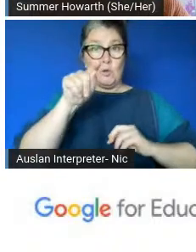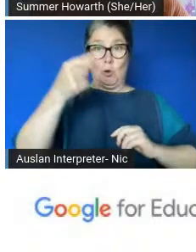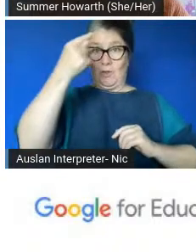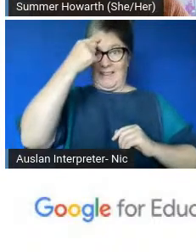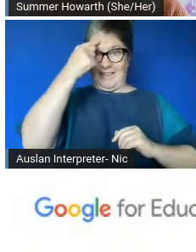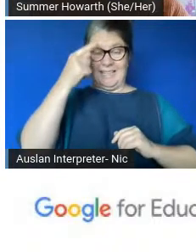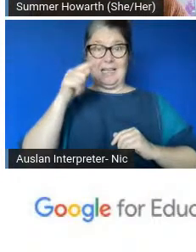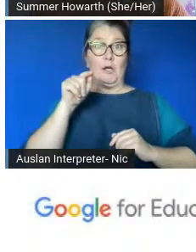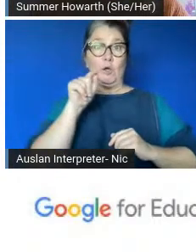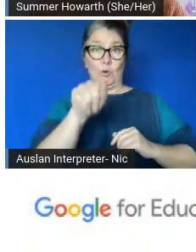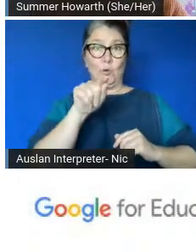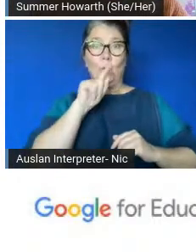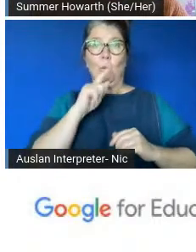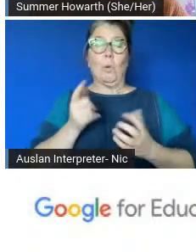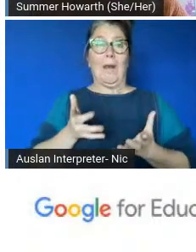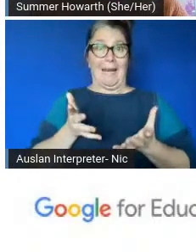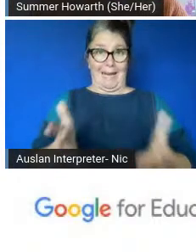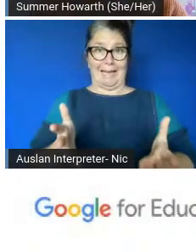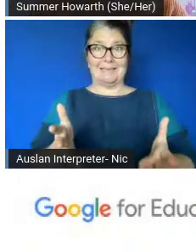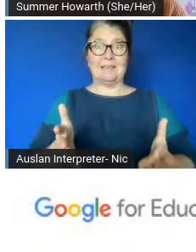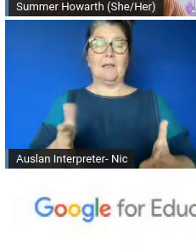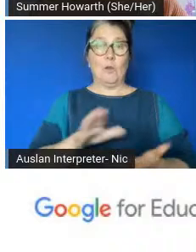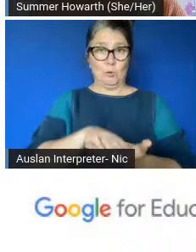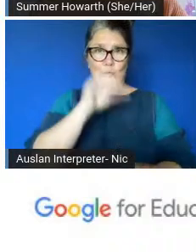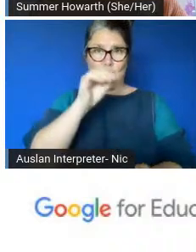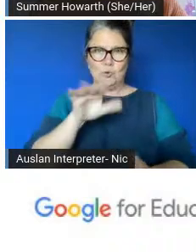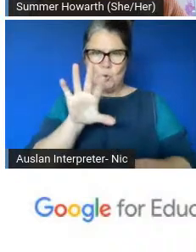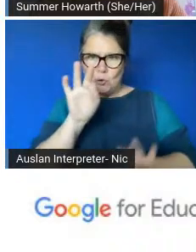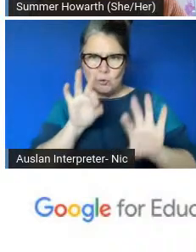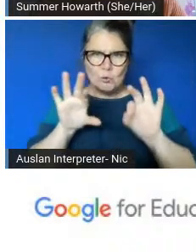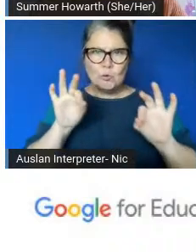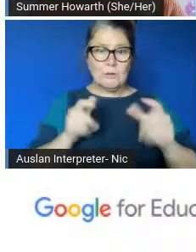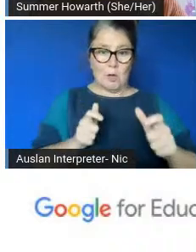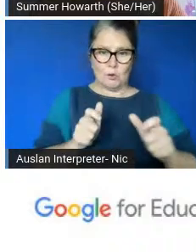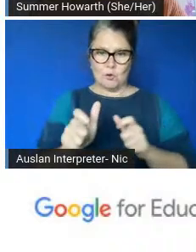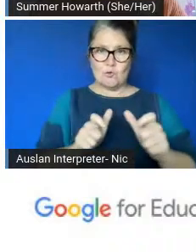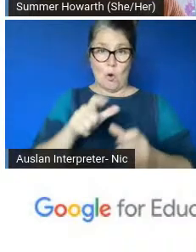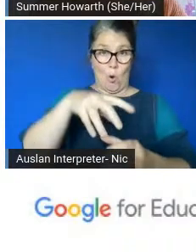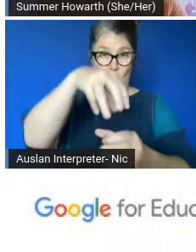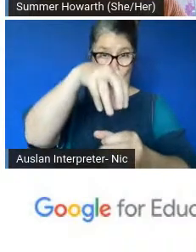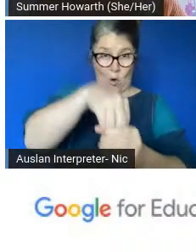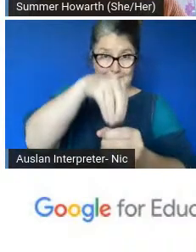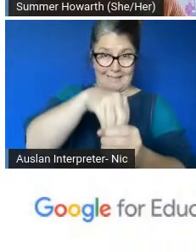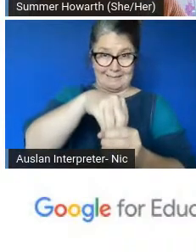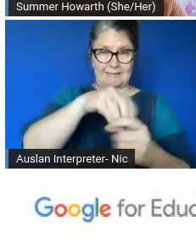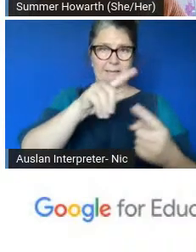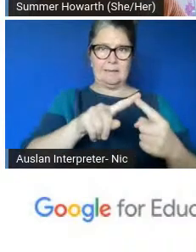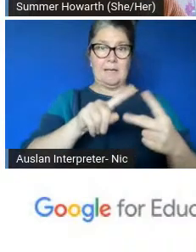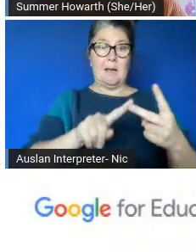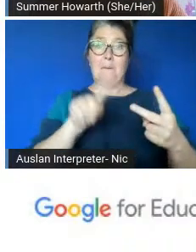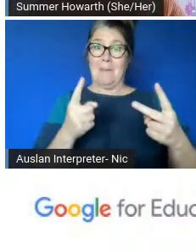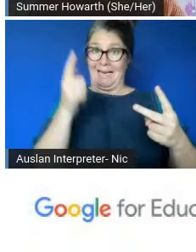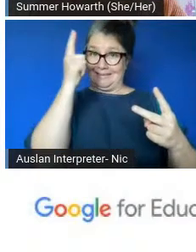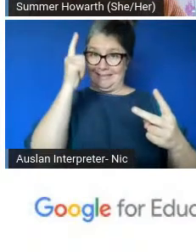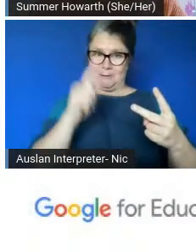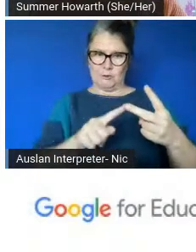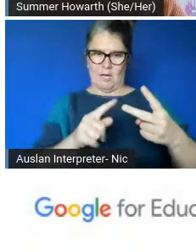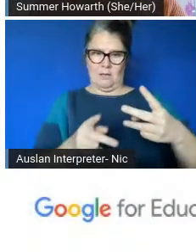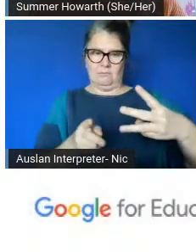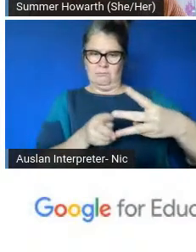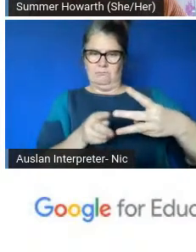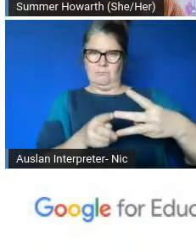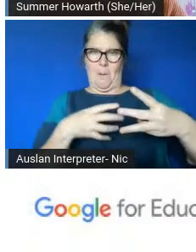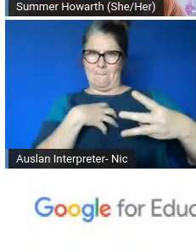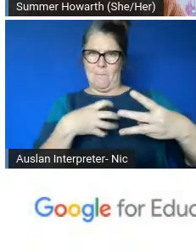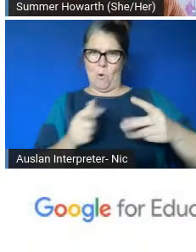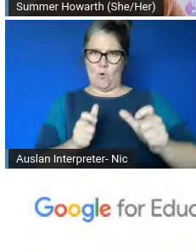the content, but I am going to keep much more control over the process and the product, for example. So it might